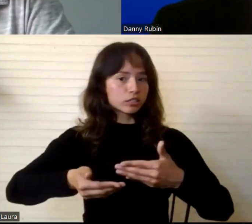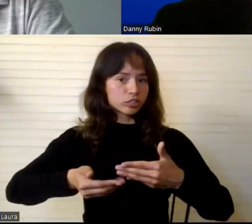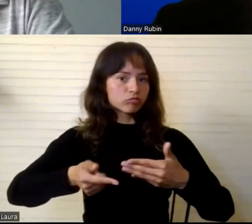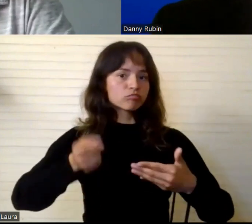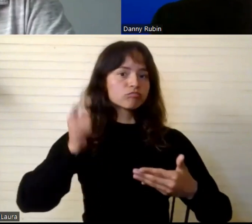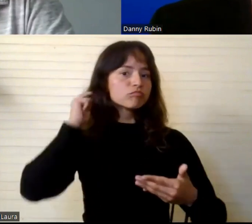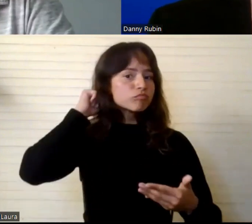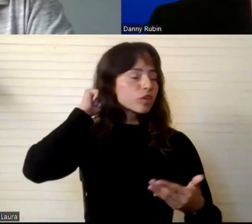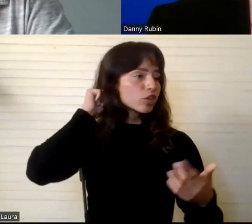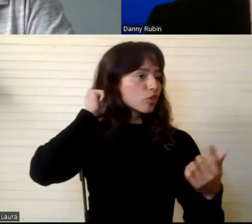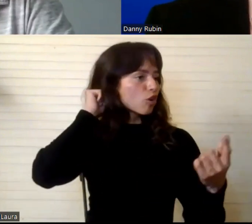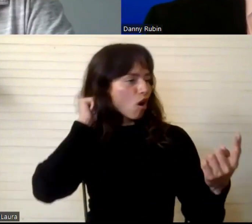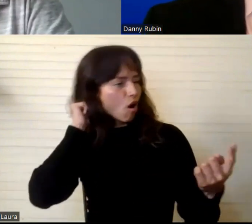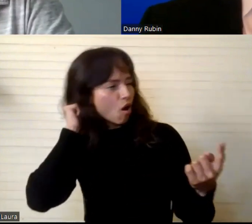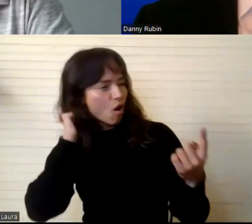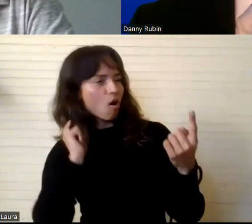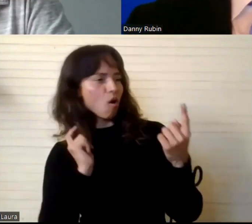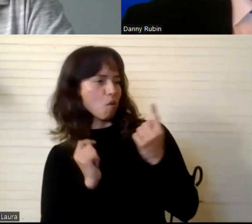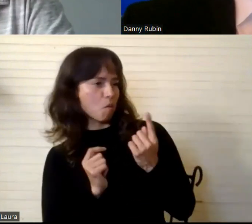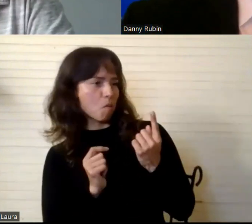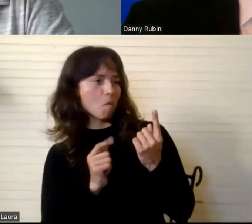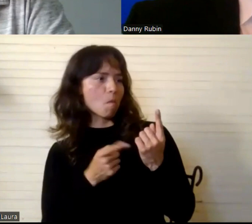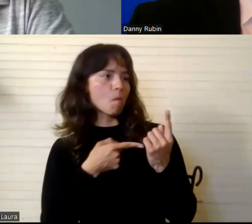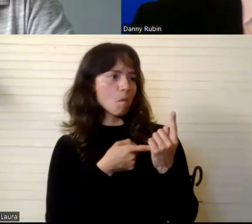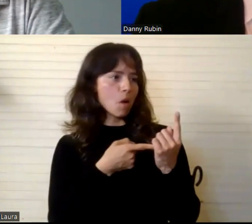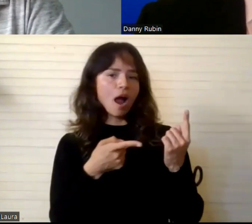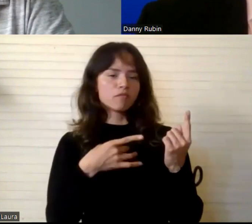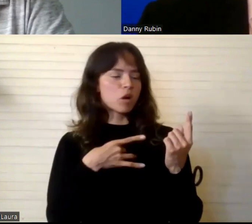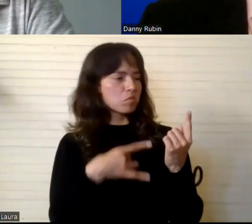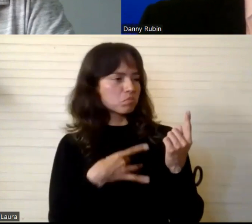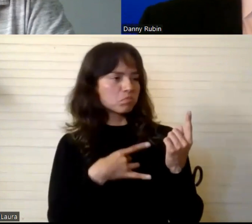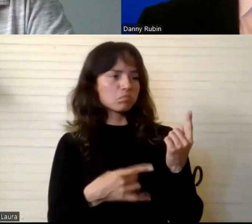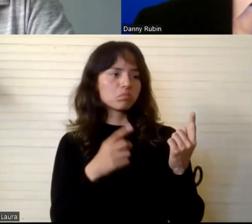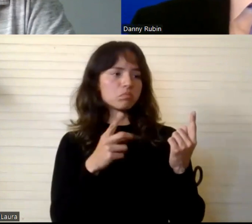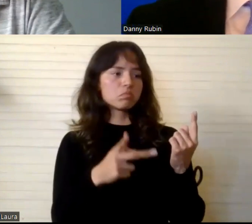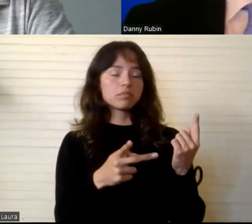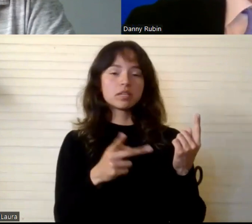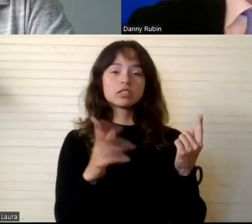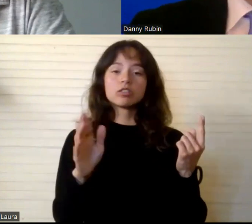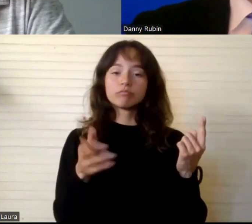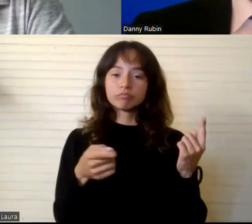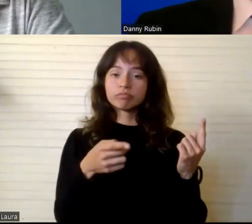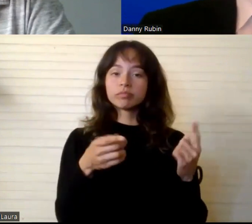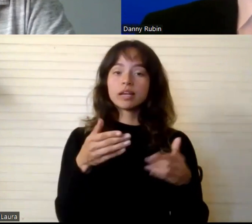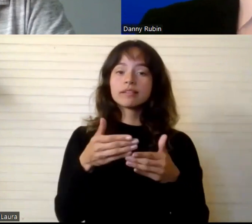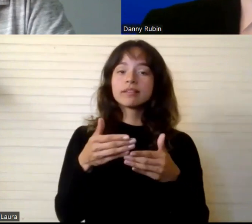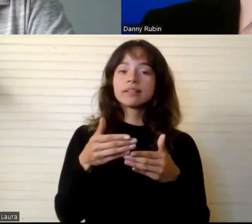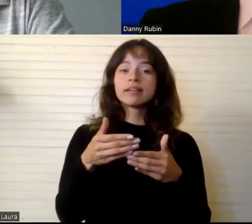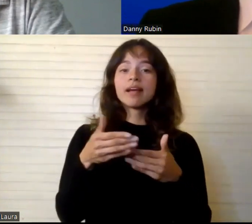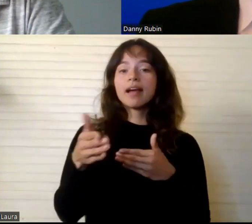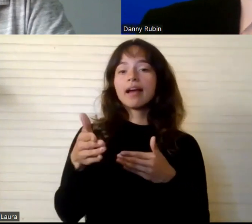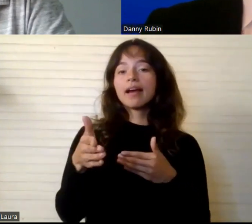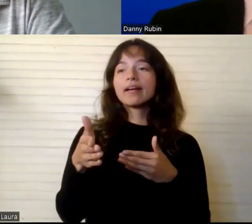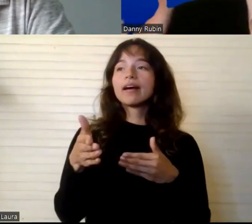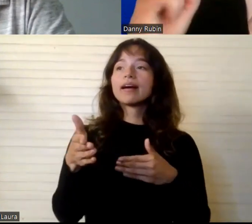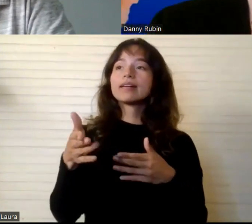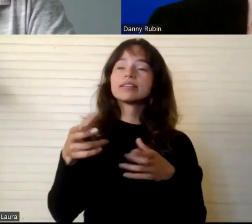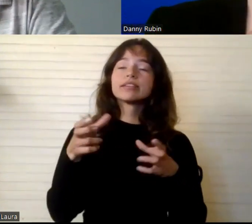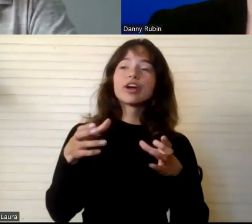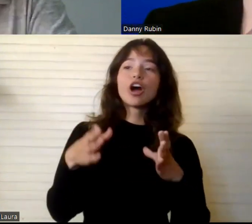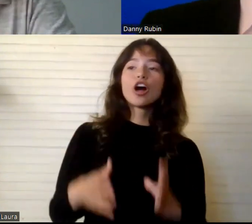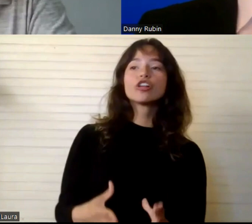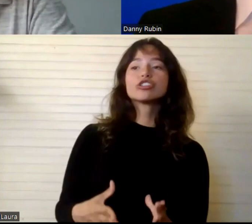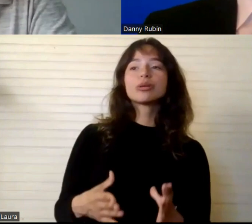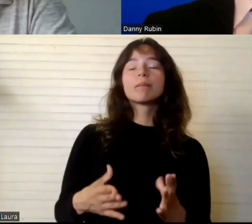website and it's done, you want to like them enough to tell the next person to use you instead of being like, yeah, TechArk got it done, but I did not like